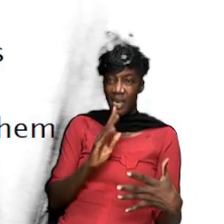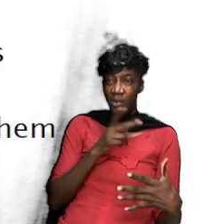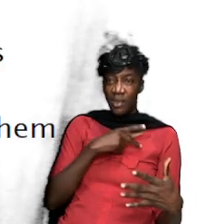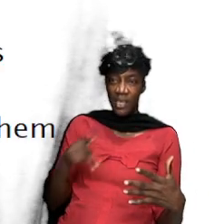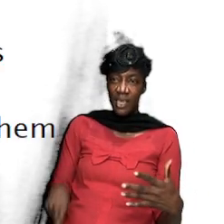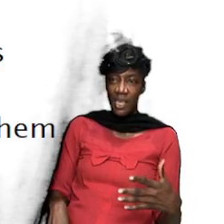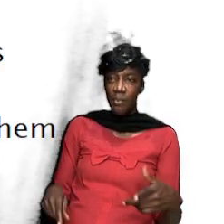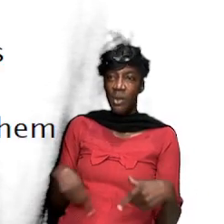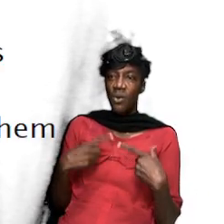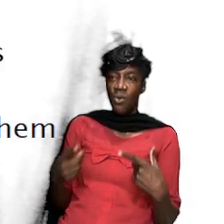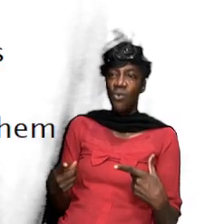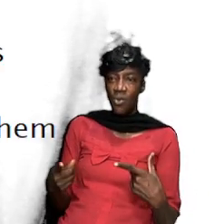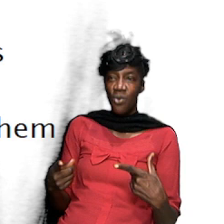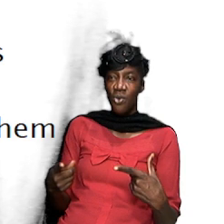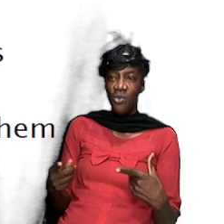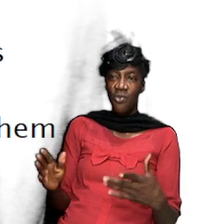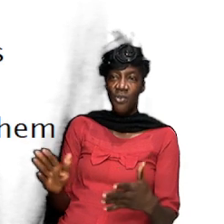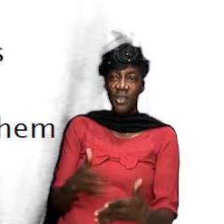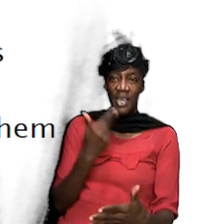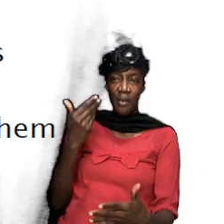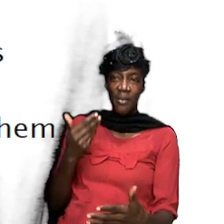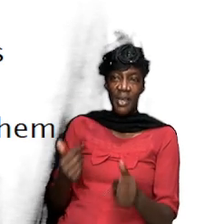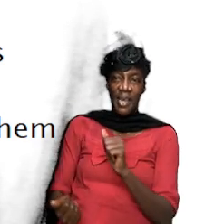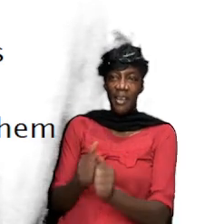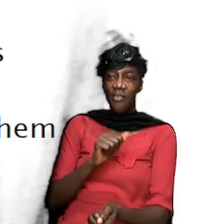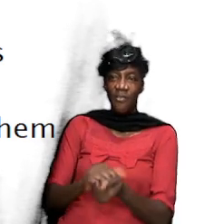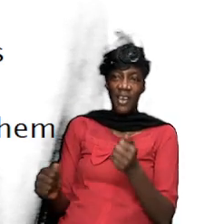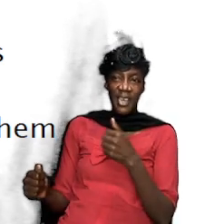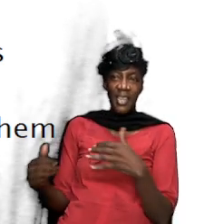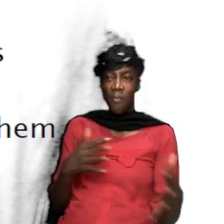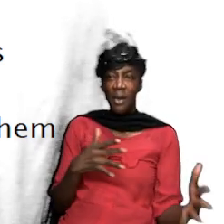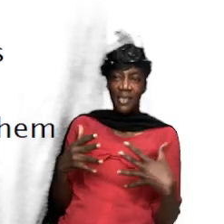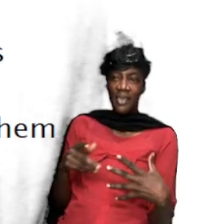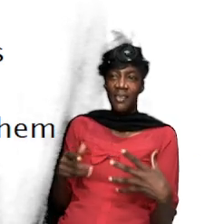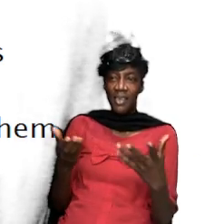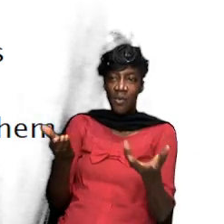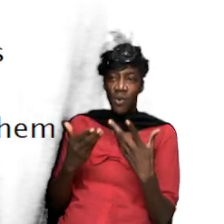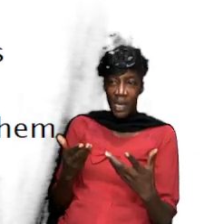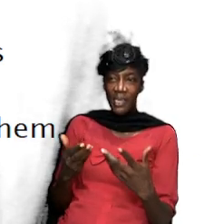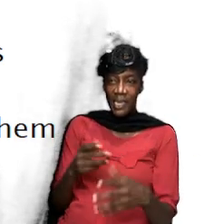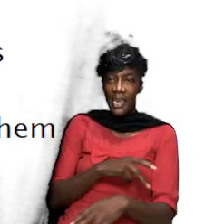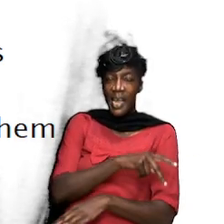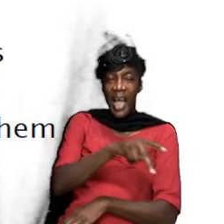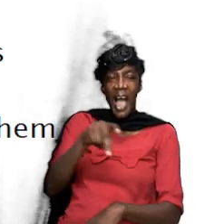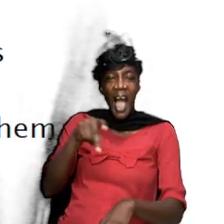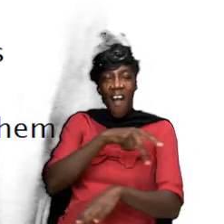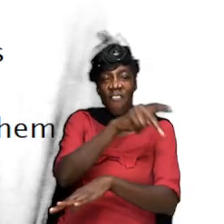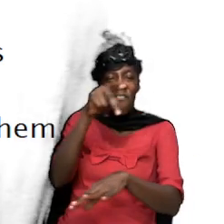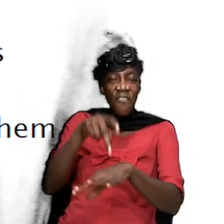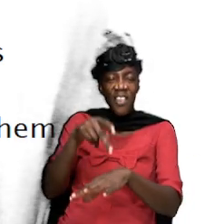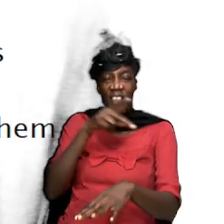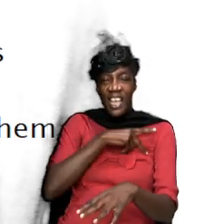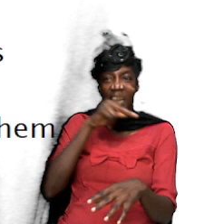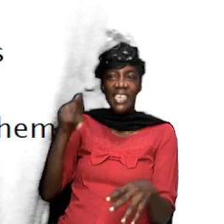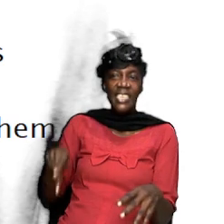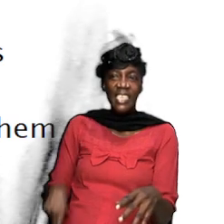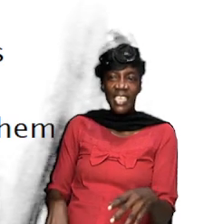went before them and fight their battles, but they wanted a physical king.